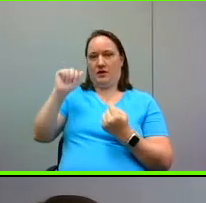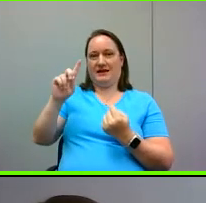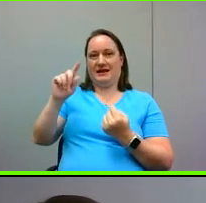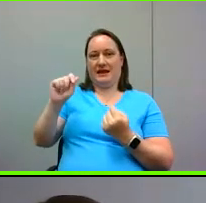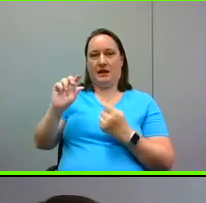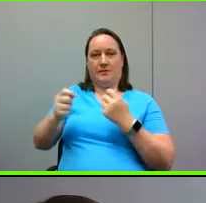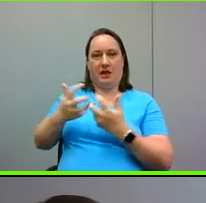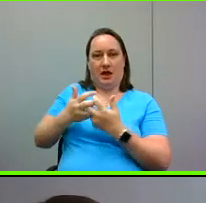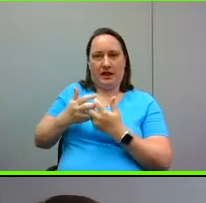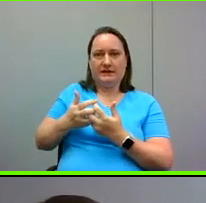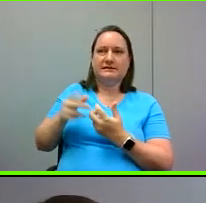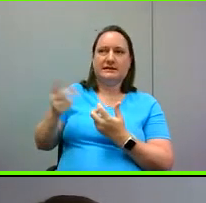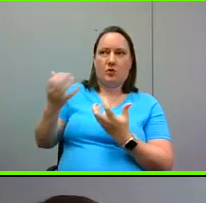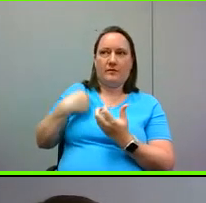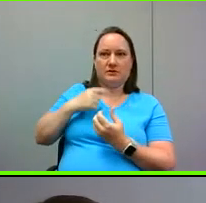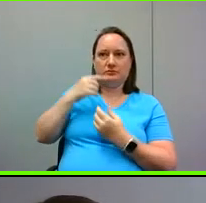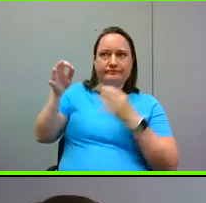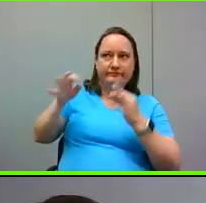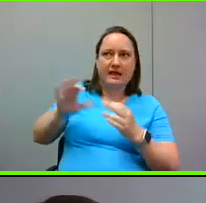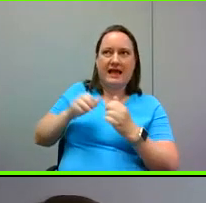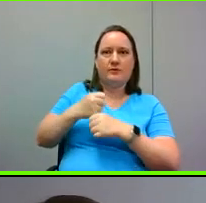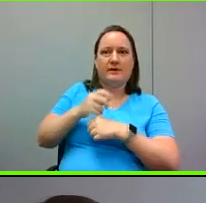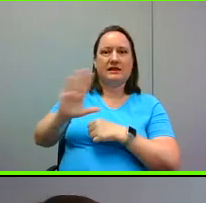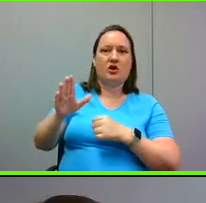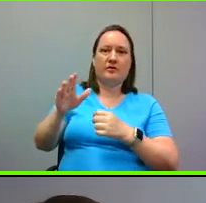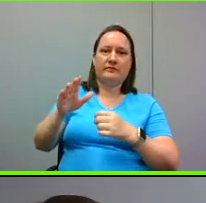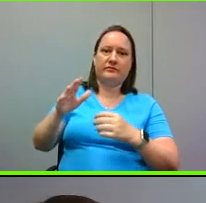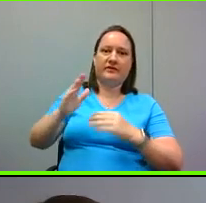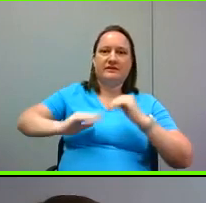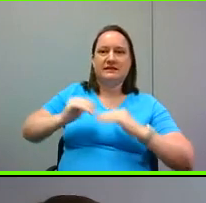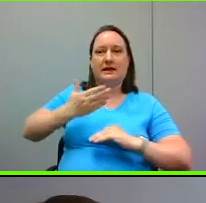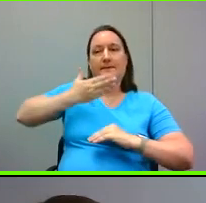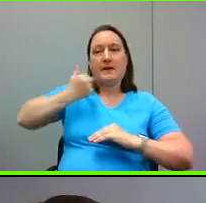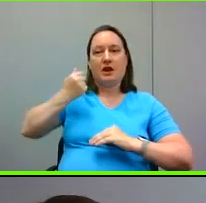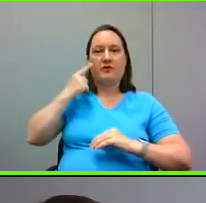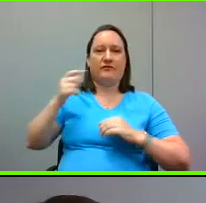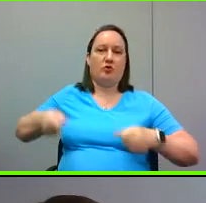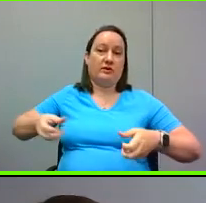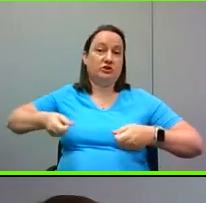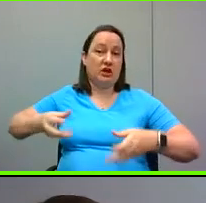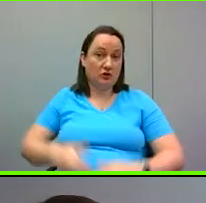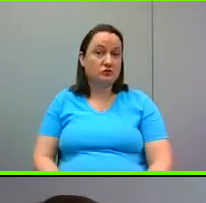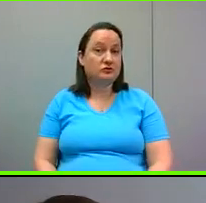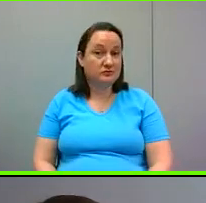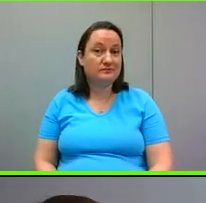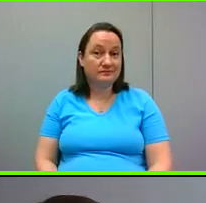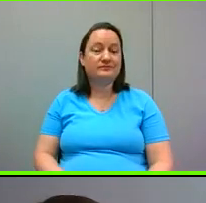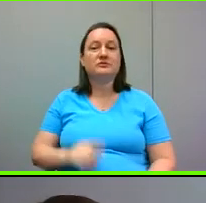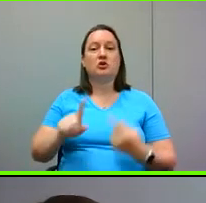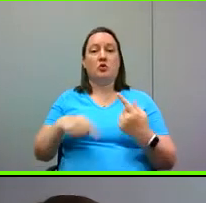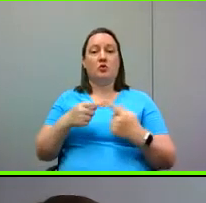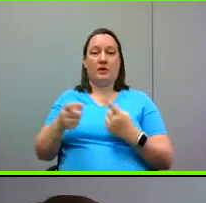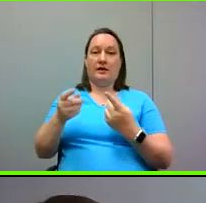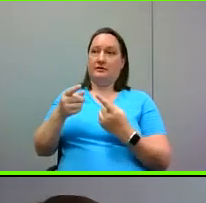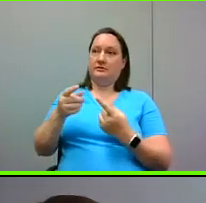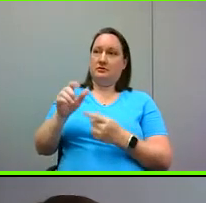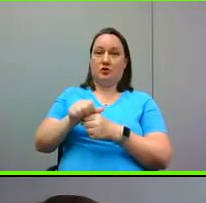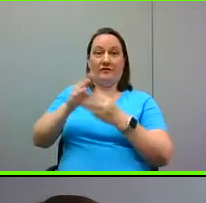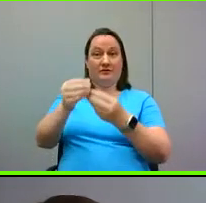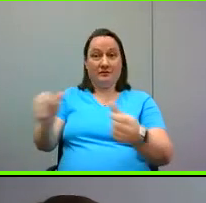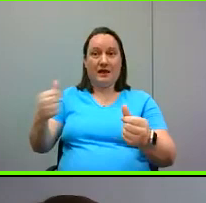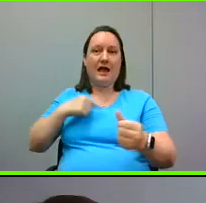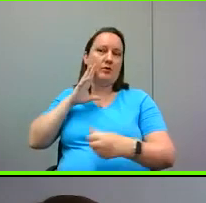their facility better for people in wheelchairs, they've asked me to come in on that. So once COVID goes away, I'll be involved with that